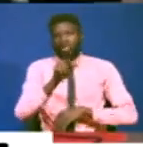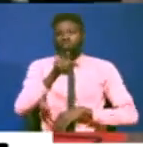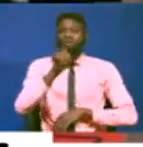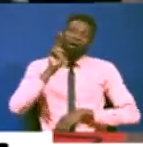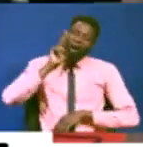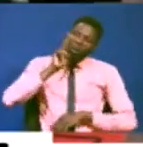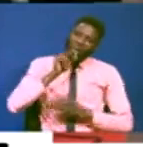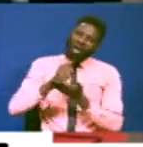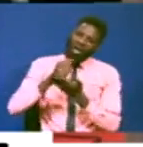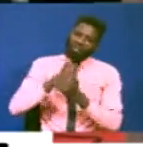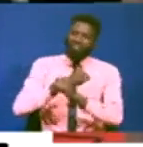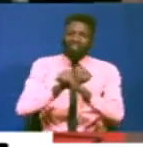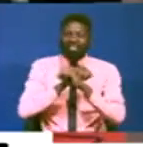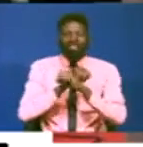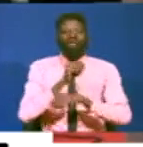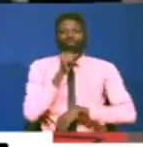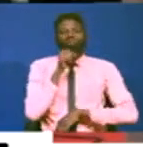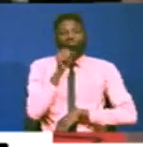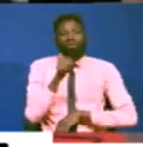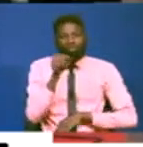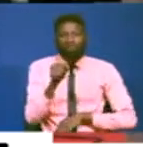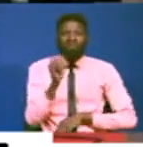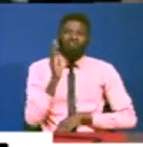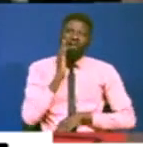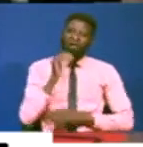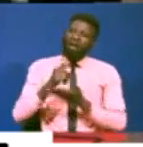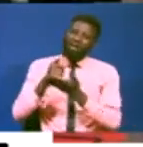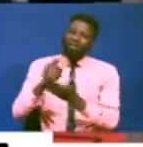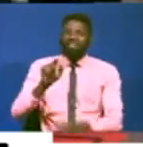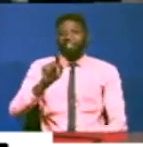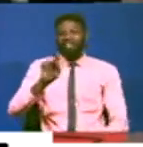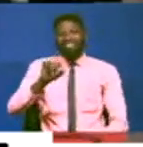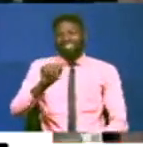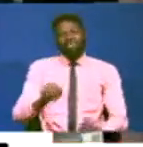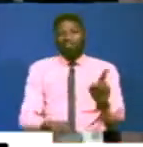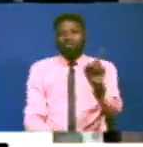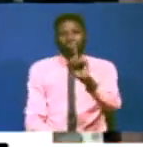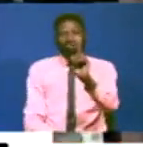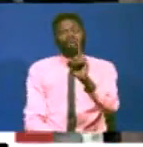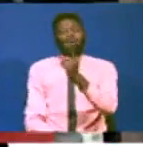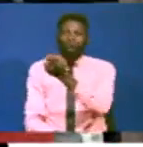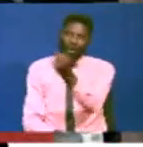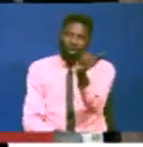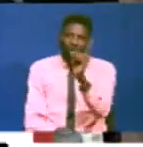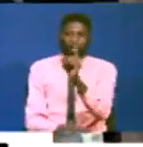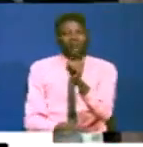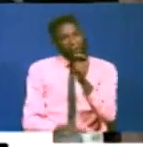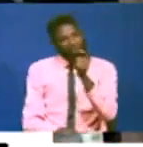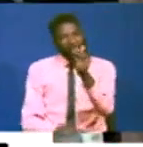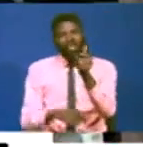akutetee, tunaleta shosho, naambia madhe pambana na KRA, hakuna hiyo maneno, tulipeni ushuru. Kuna watu interior